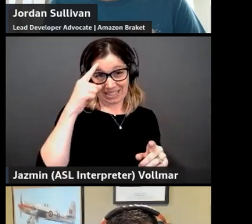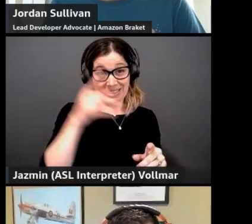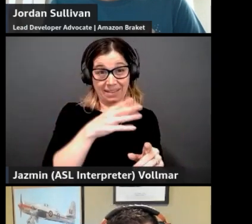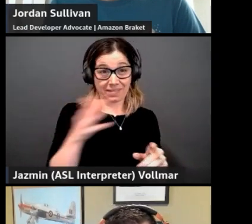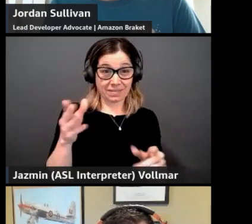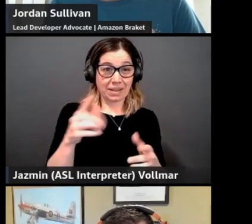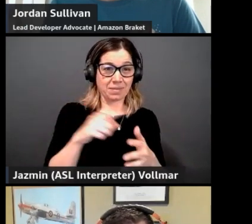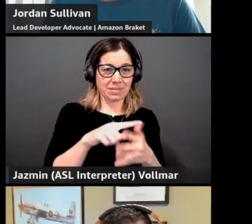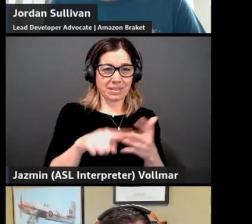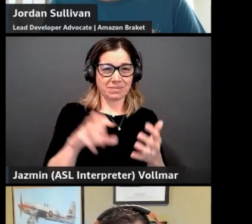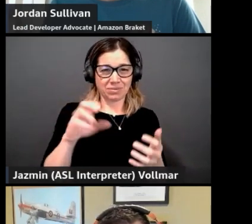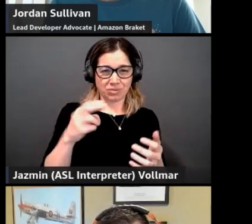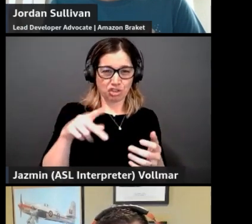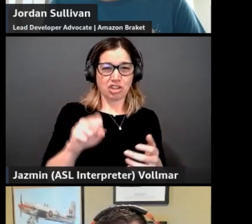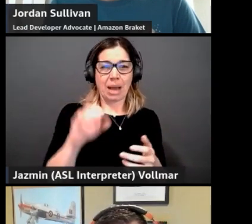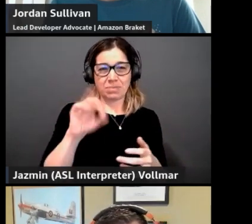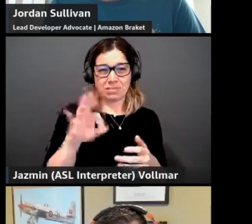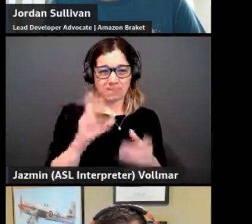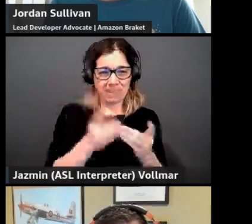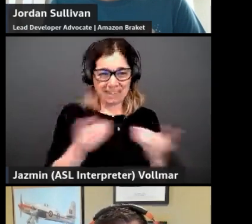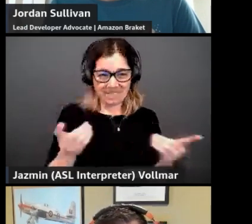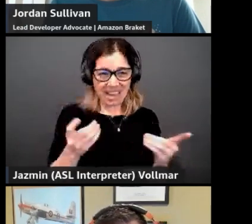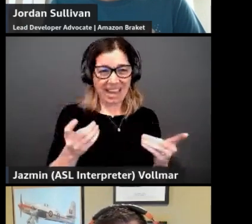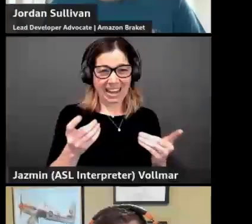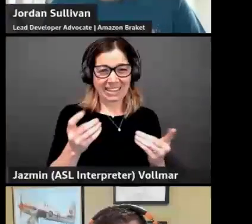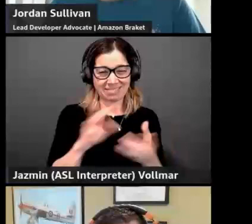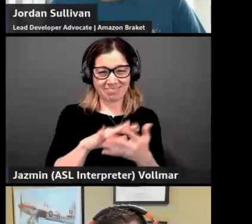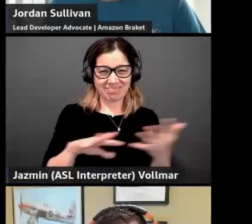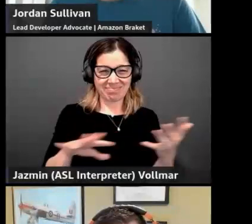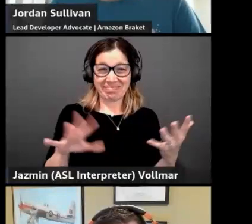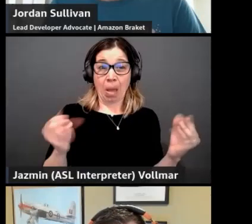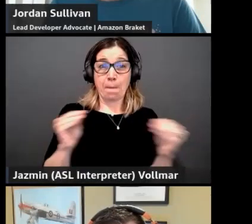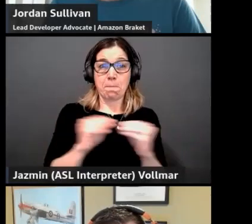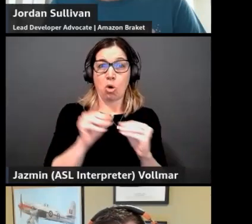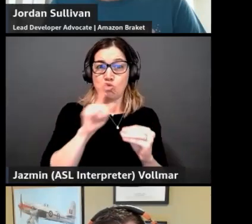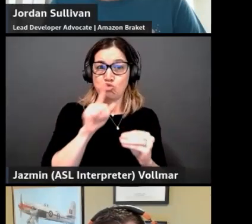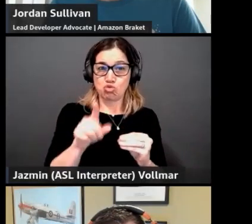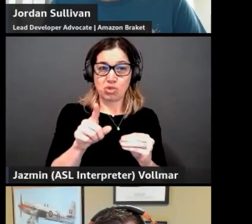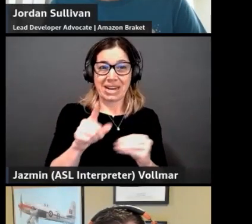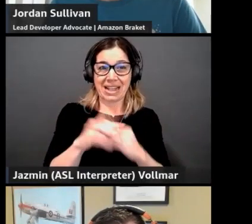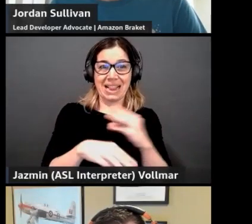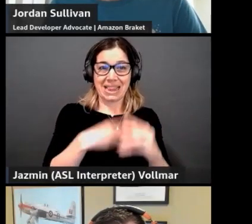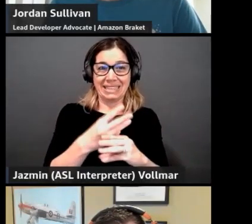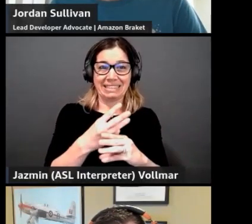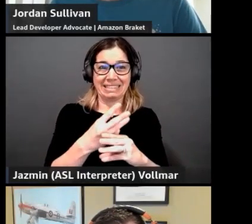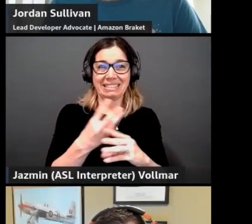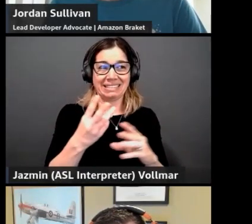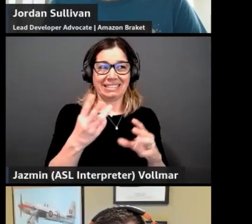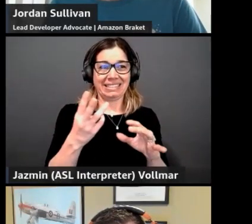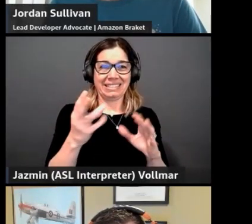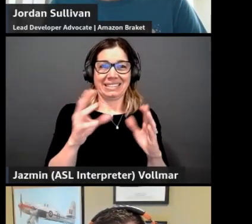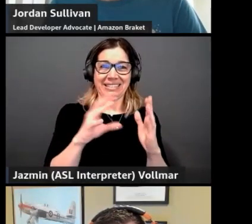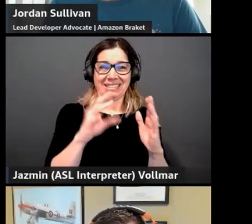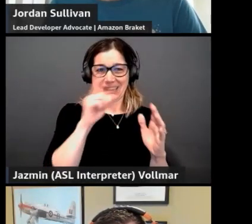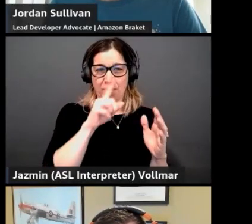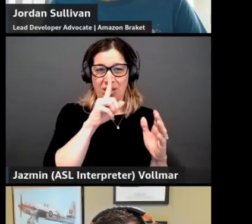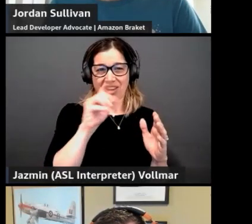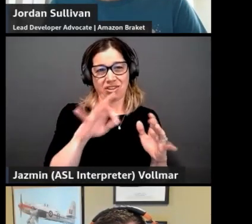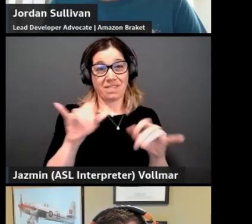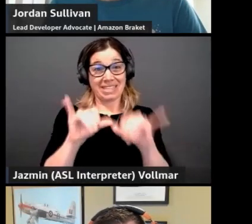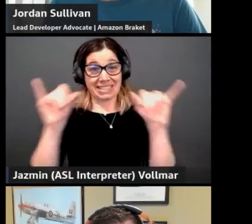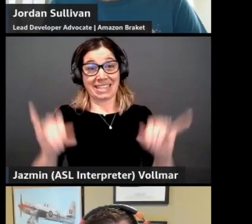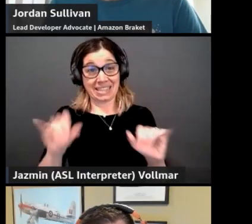device. And it's a bit more realistic simulation of the system. And we can run the same pulse